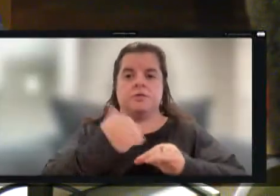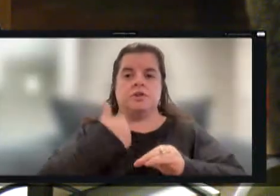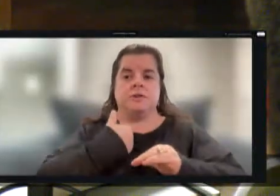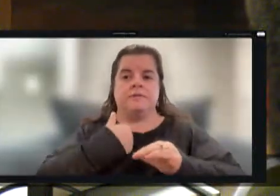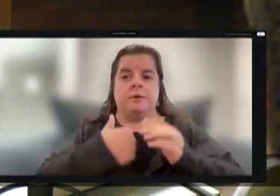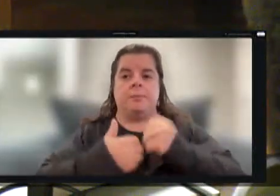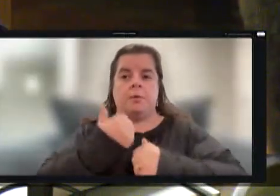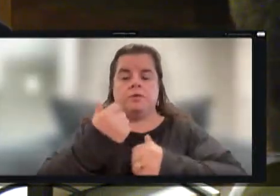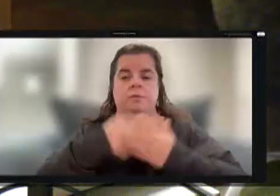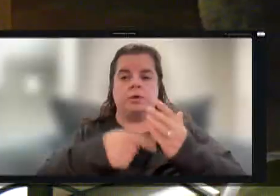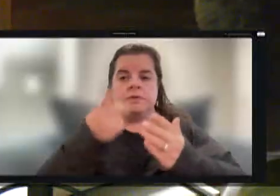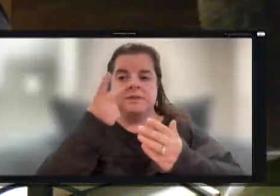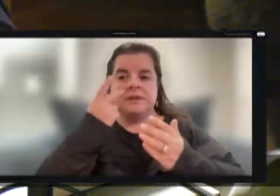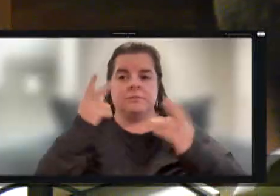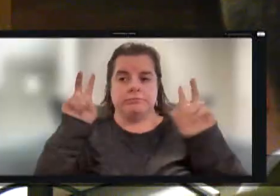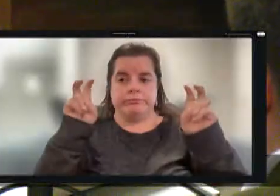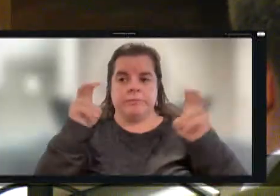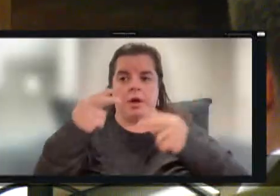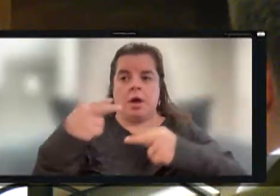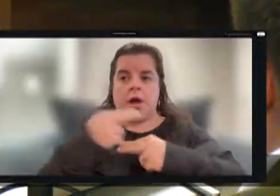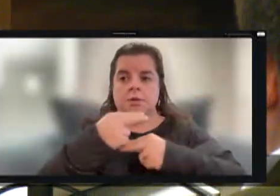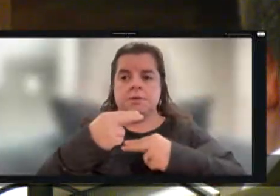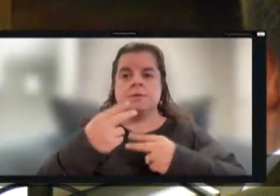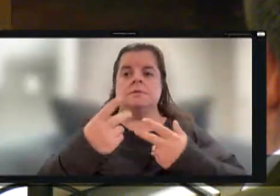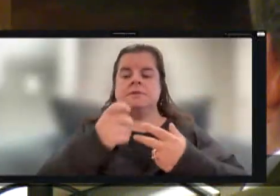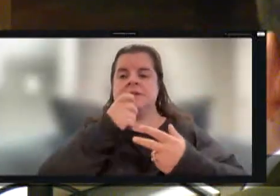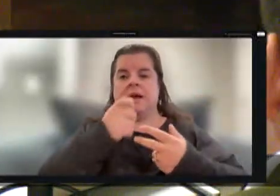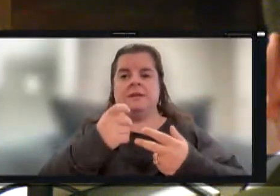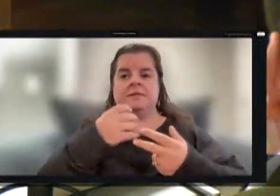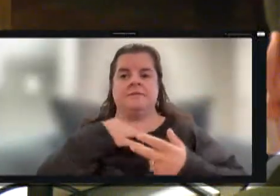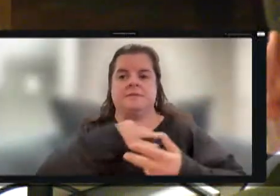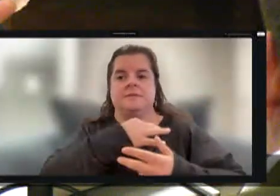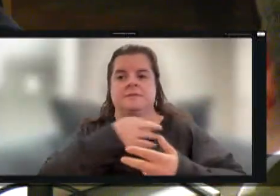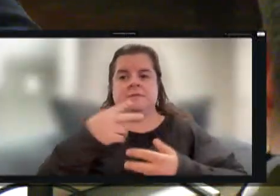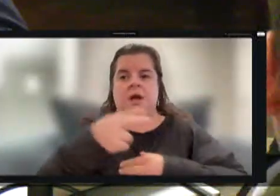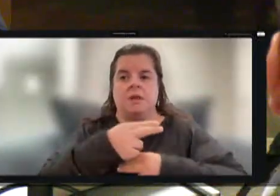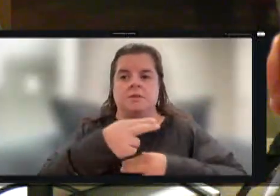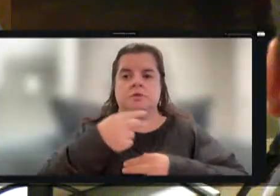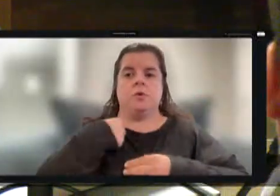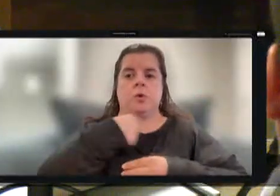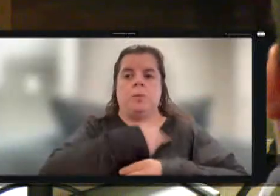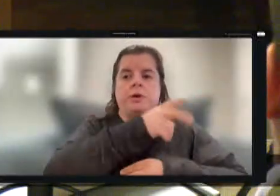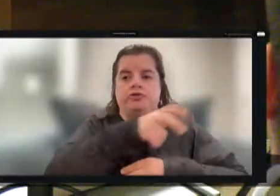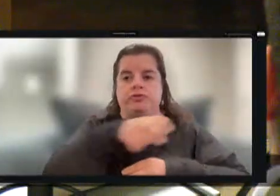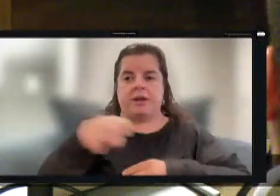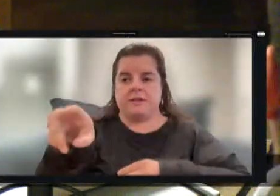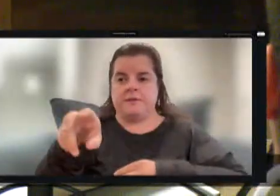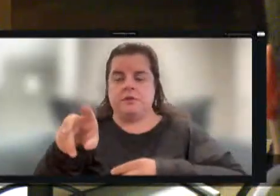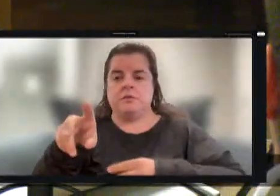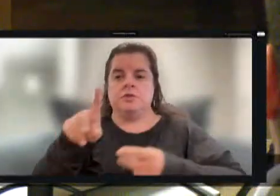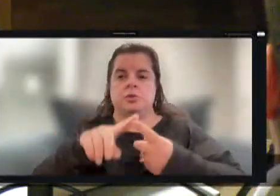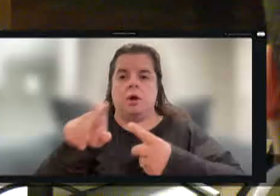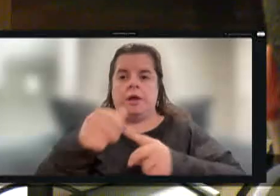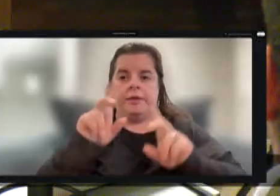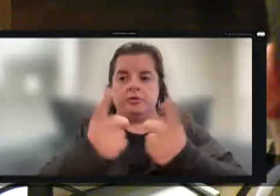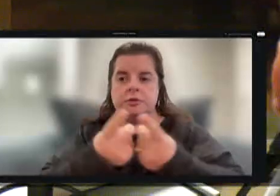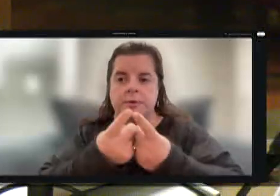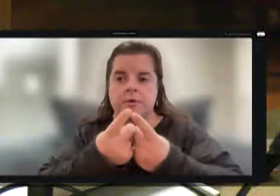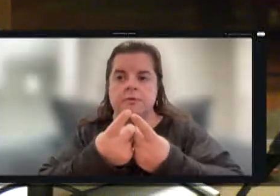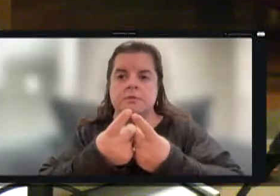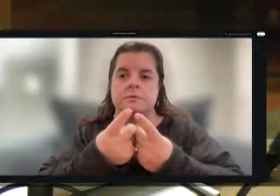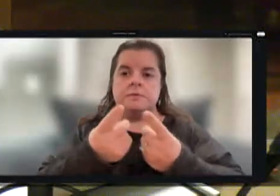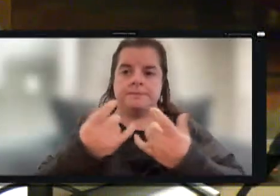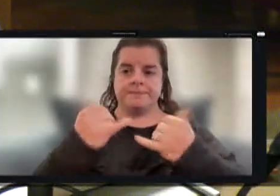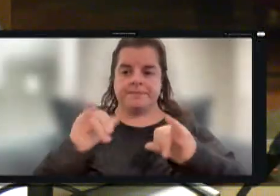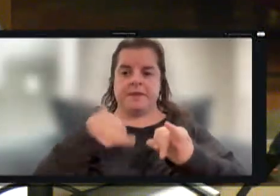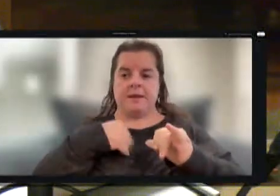see as quote unquote cuts are not cuts. Those positions are transferred right to other departments, which still creates the